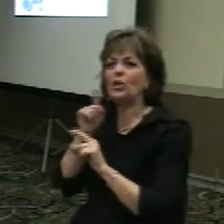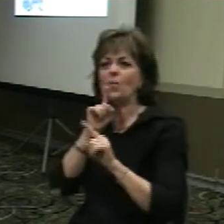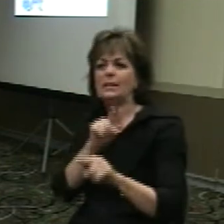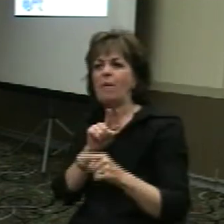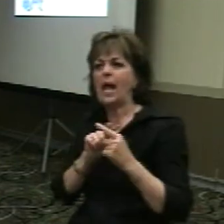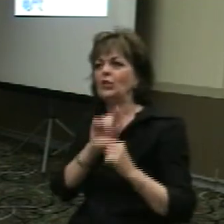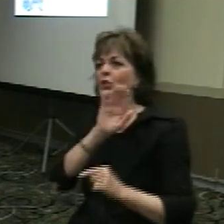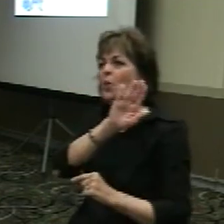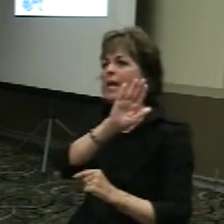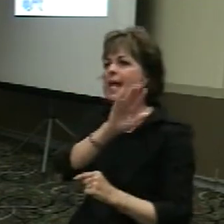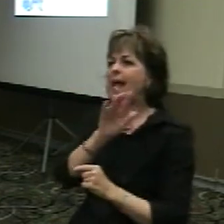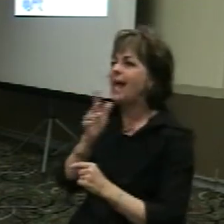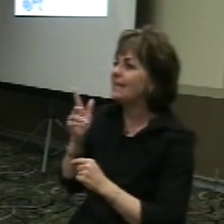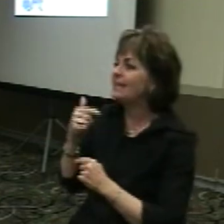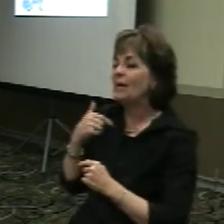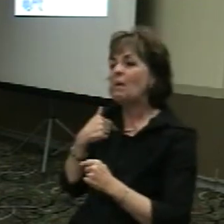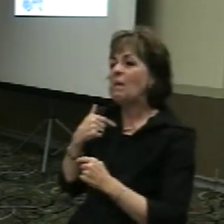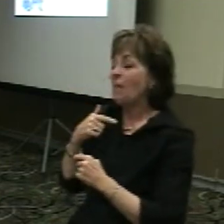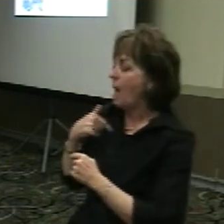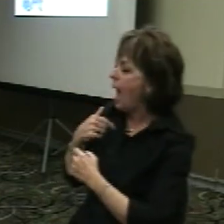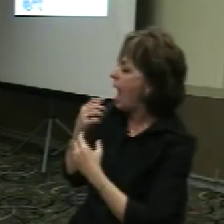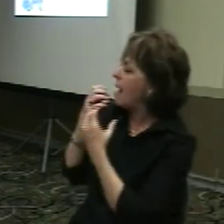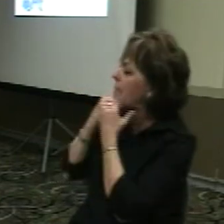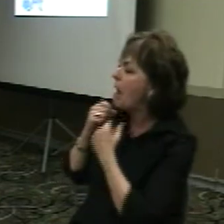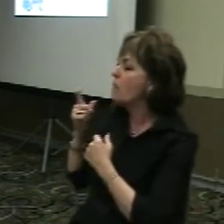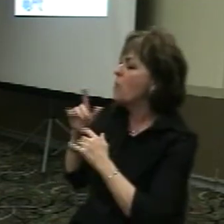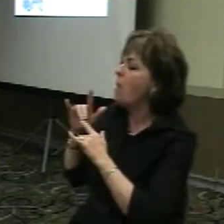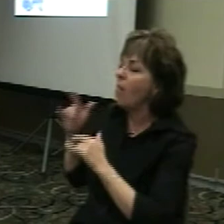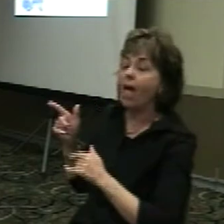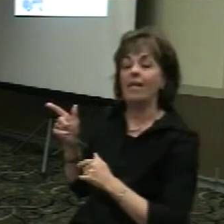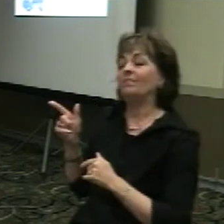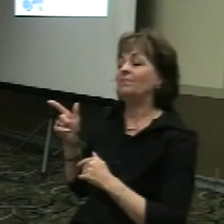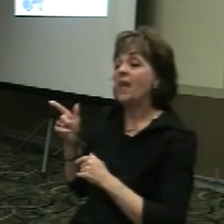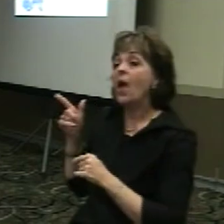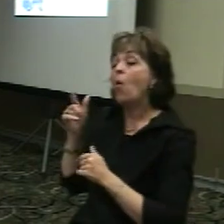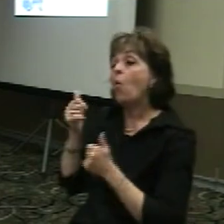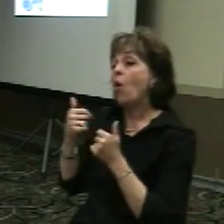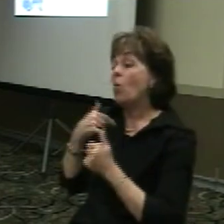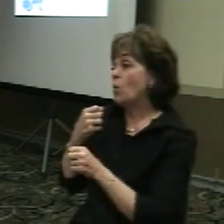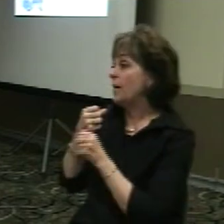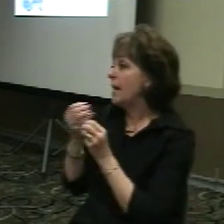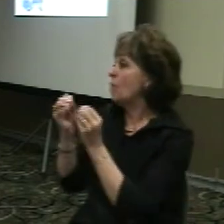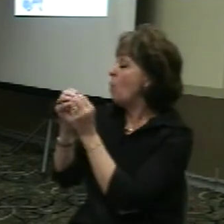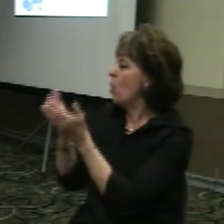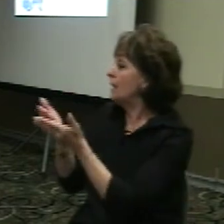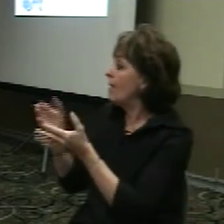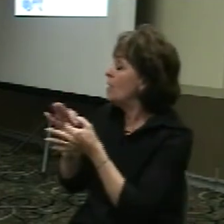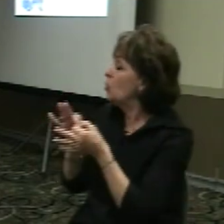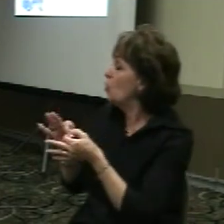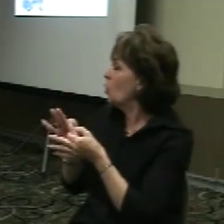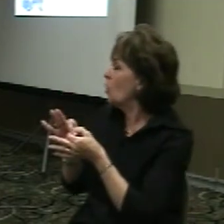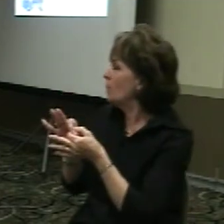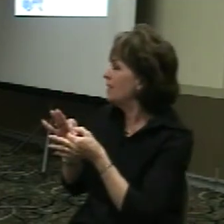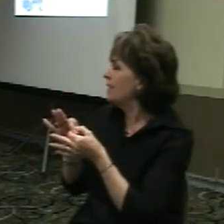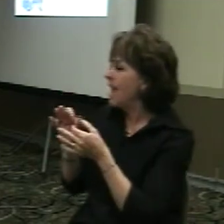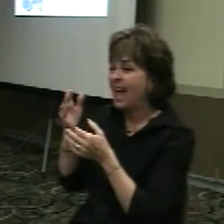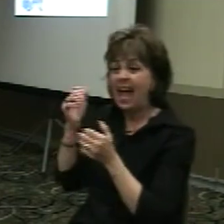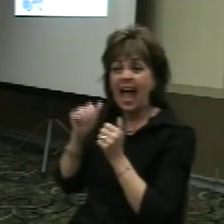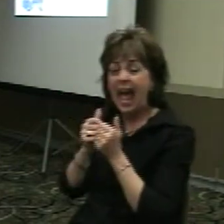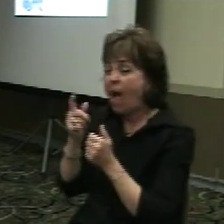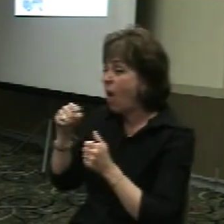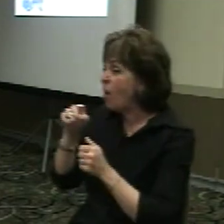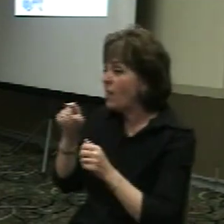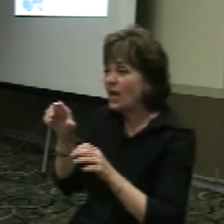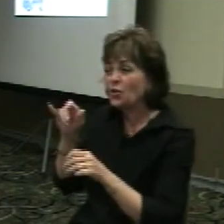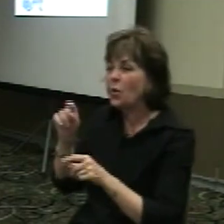his, how much I care for you kind of thing. Or we're getting a lot more stuff in terms of where, and I don't know how these